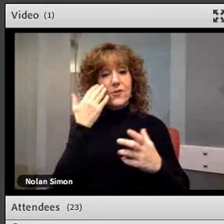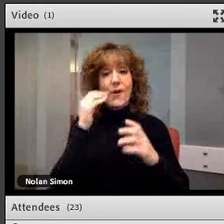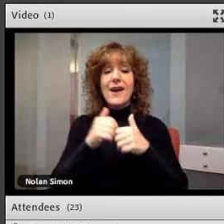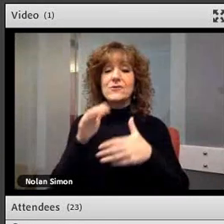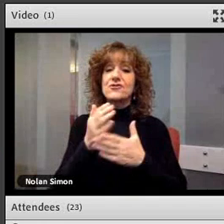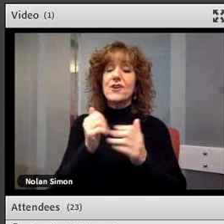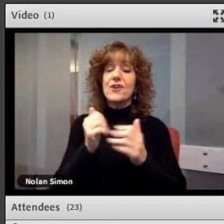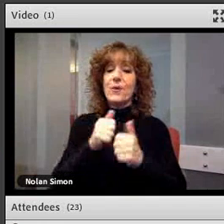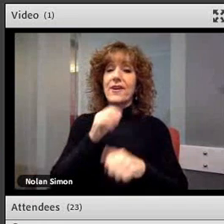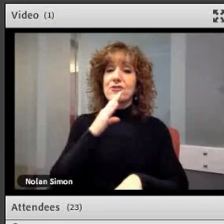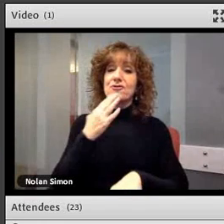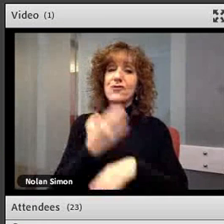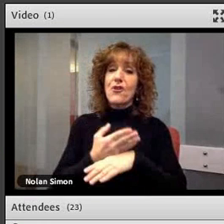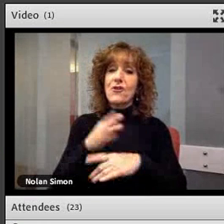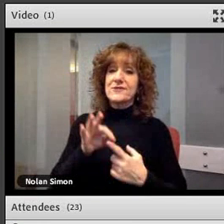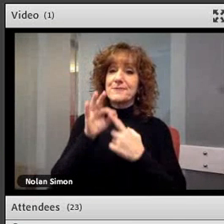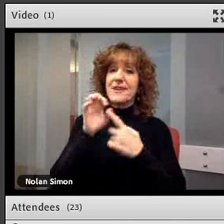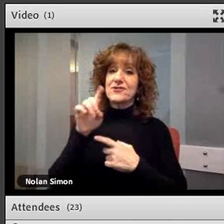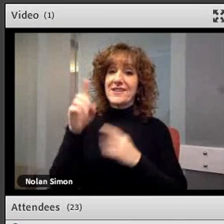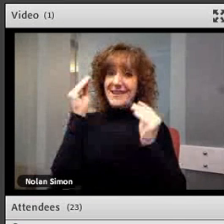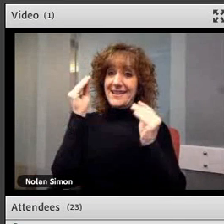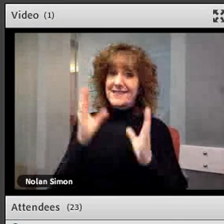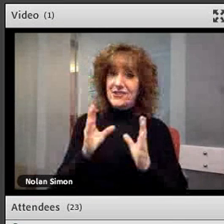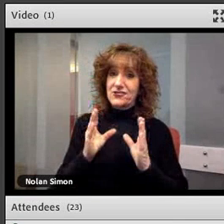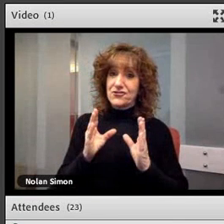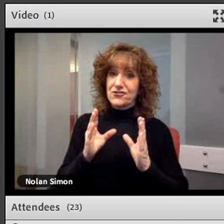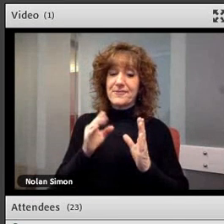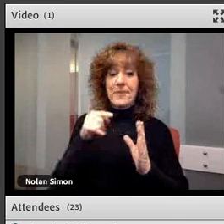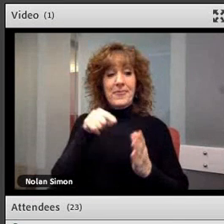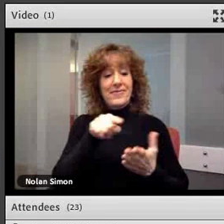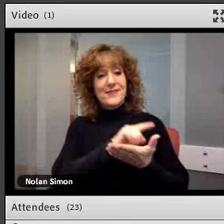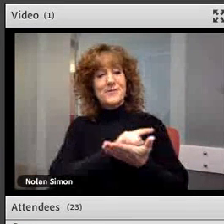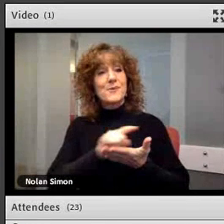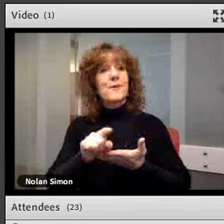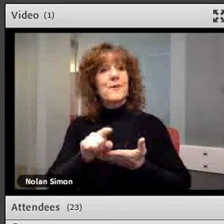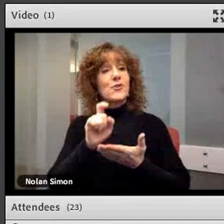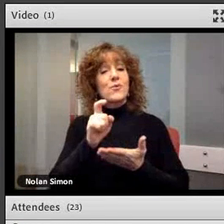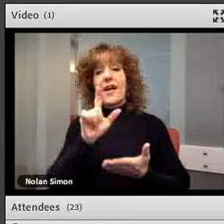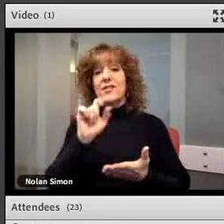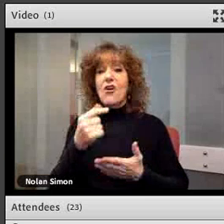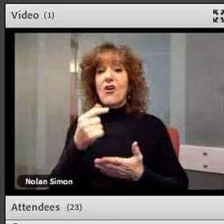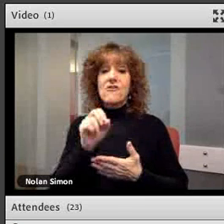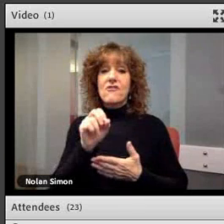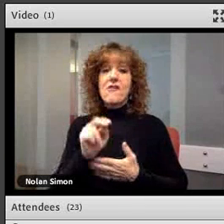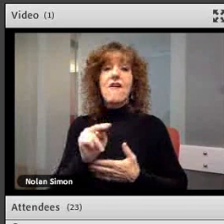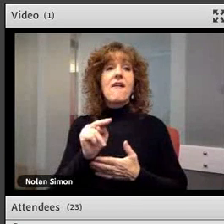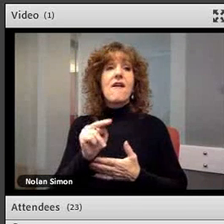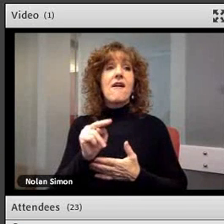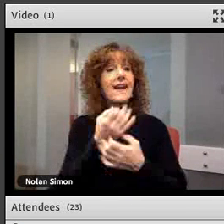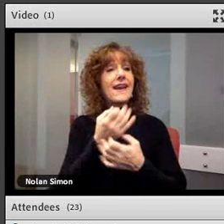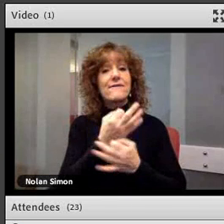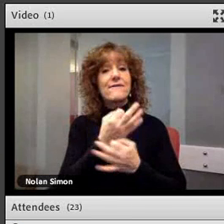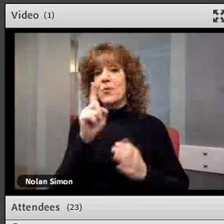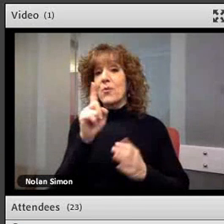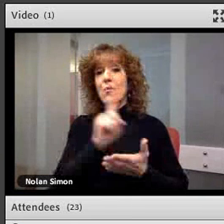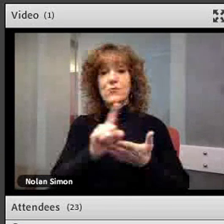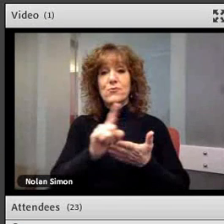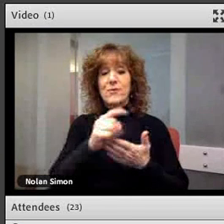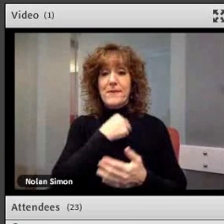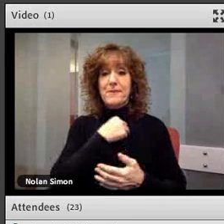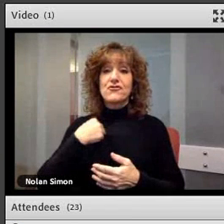her daughter's special ed teacher. Well, this week, you can just log on and get, a free 1-week